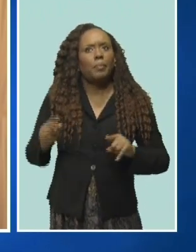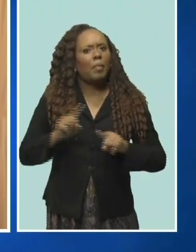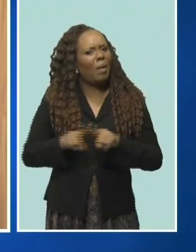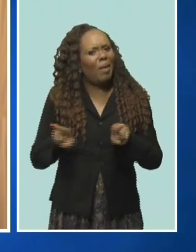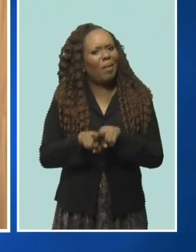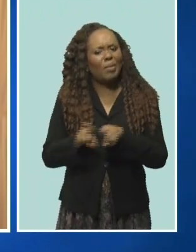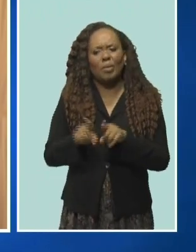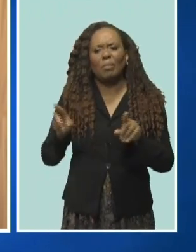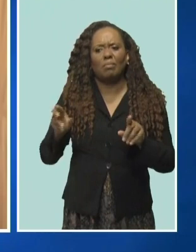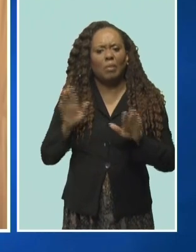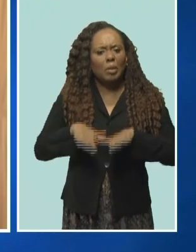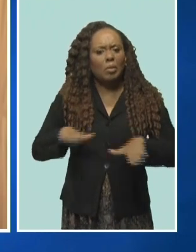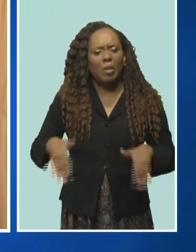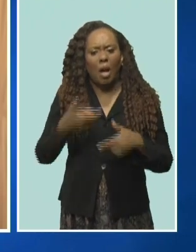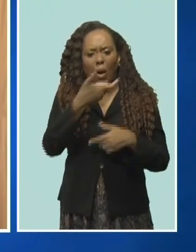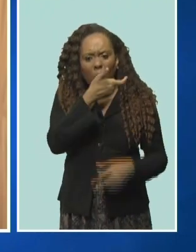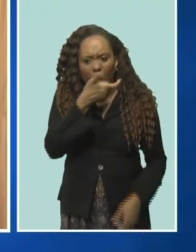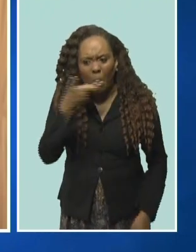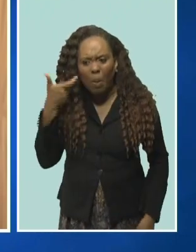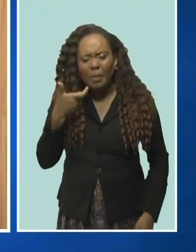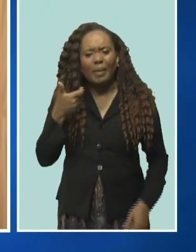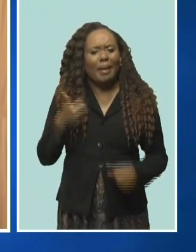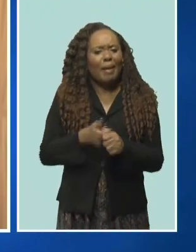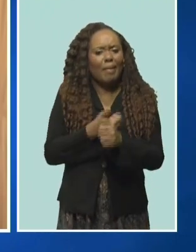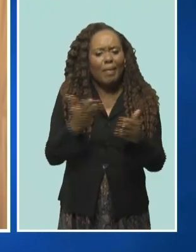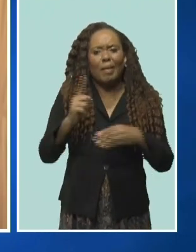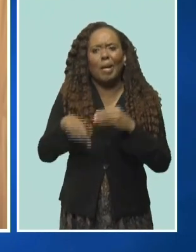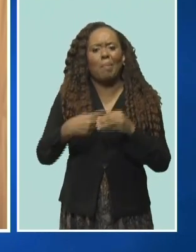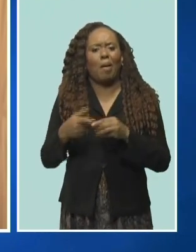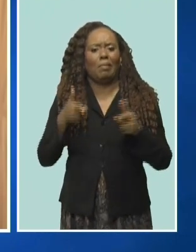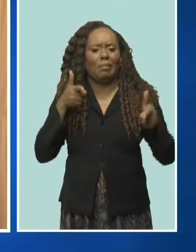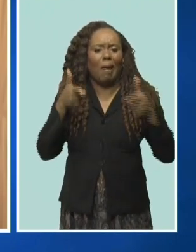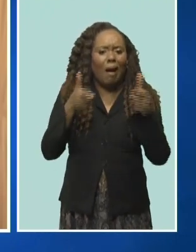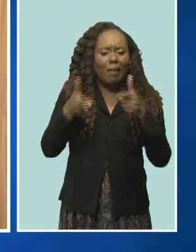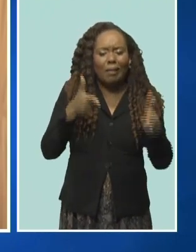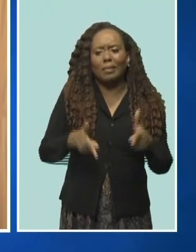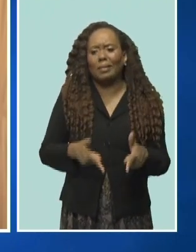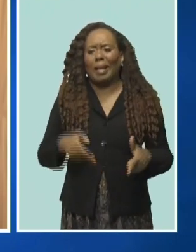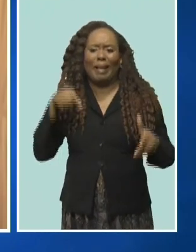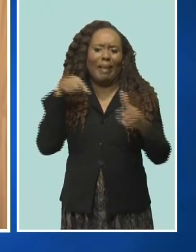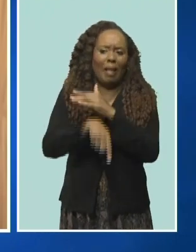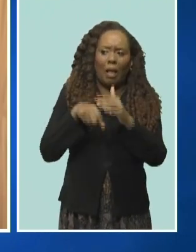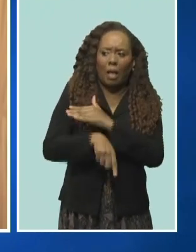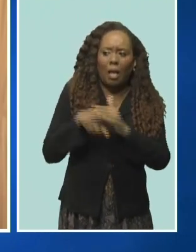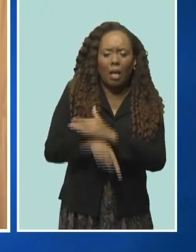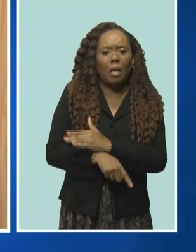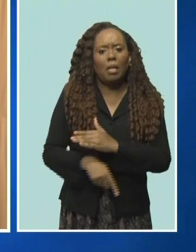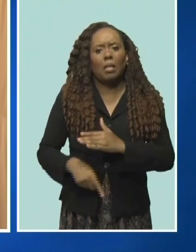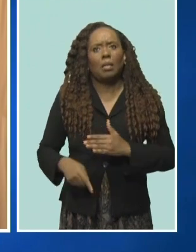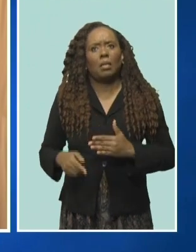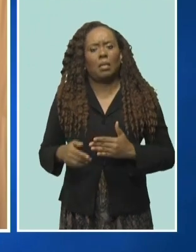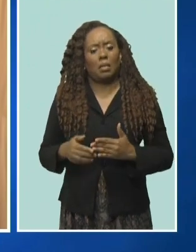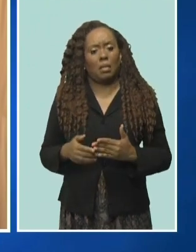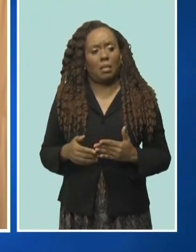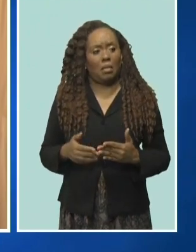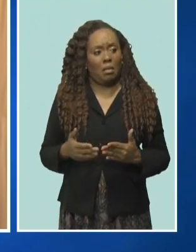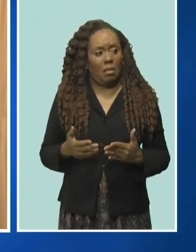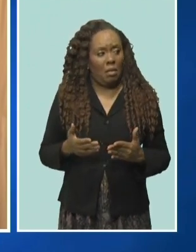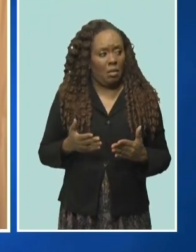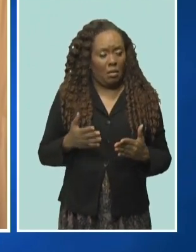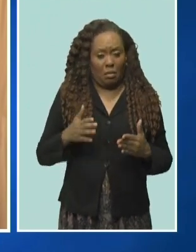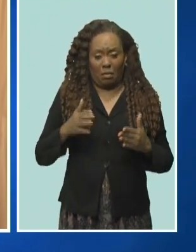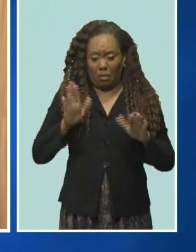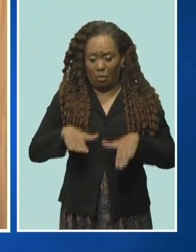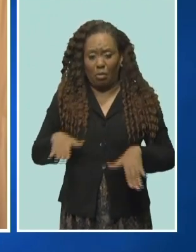killing. Our children, my friends, are spending hours on these devices, pausing only to eat and to drink